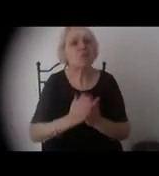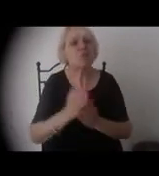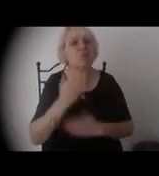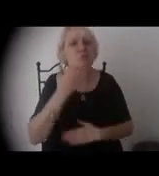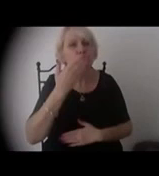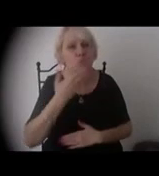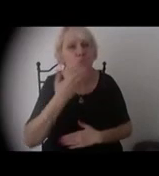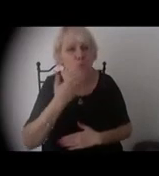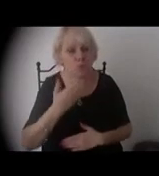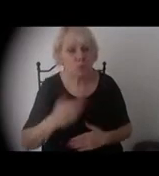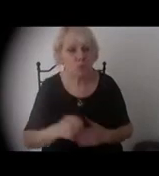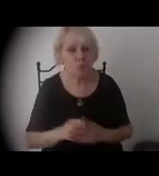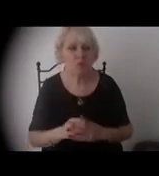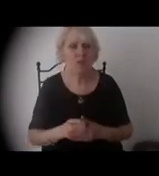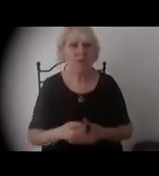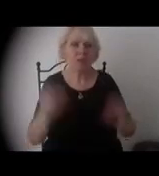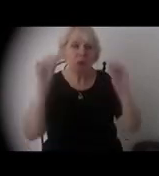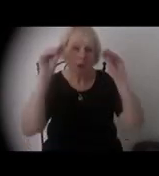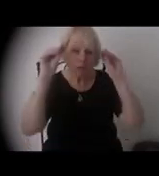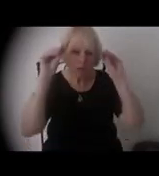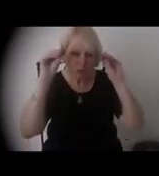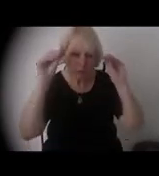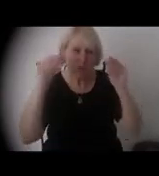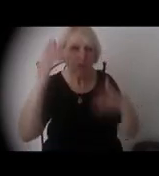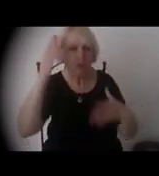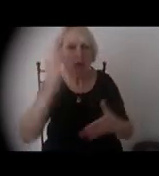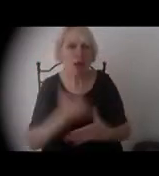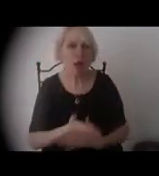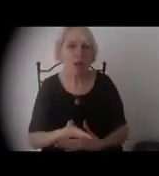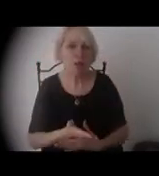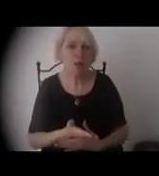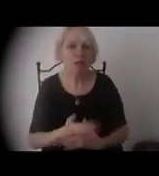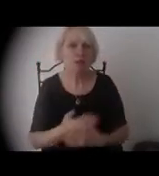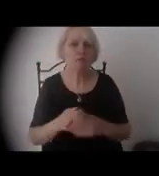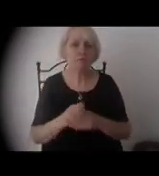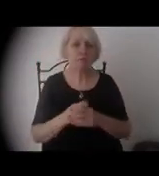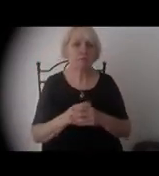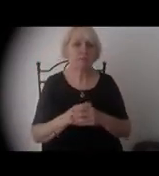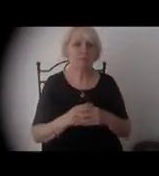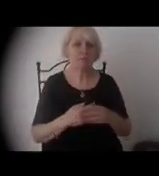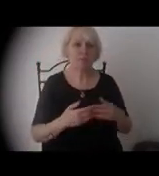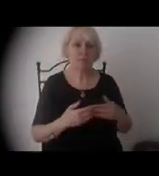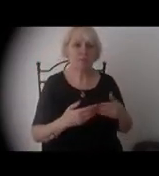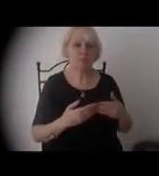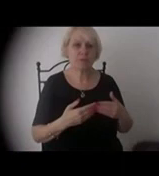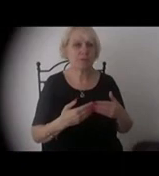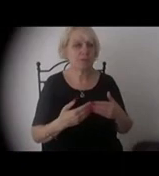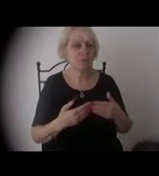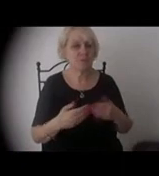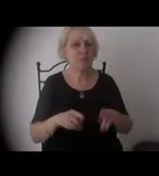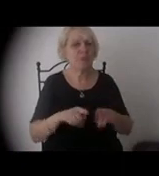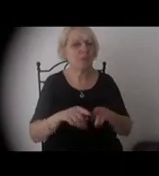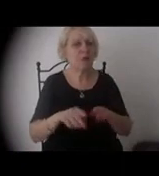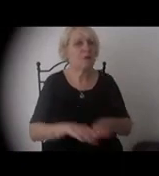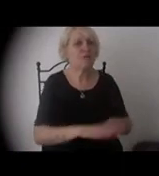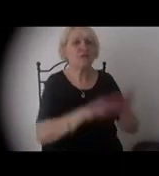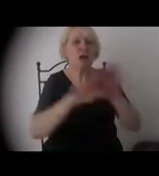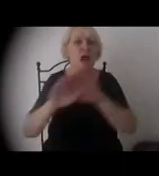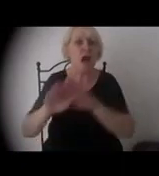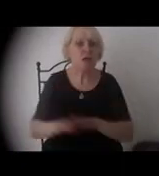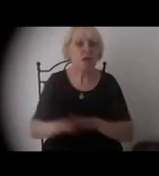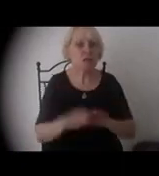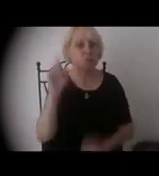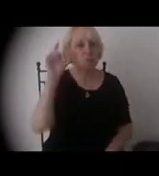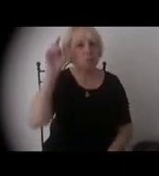educational psychology service, providing part of a national initiative